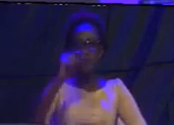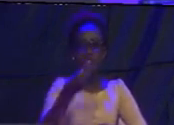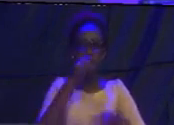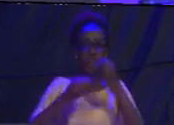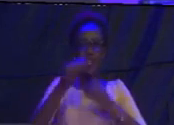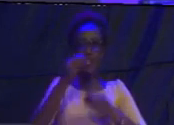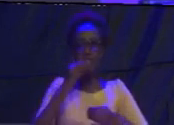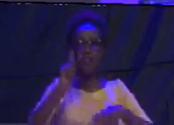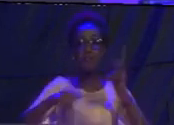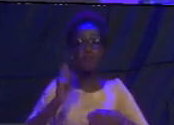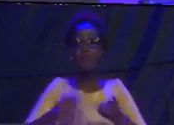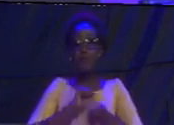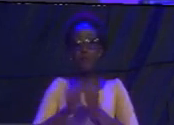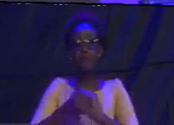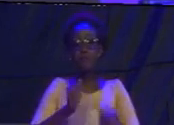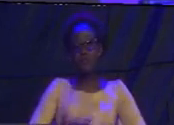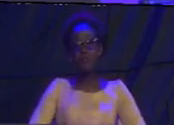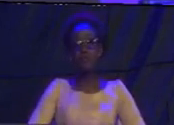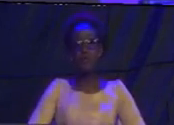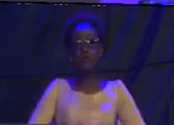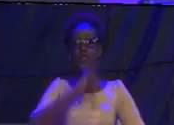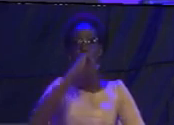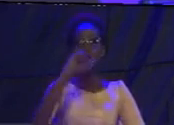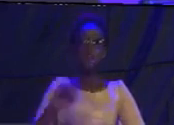was healed instantaneously.